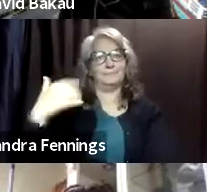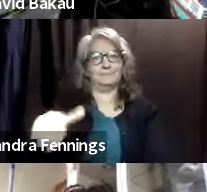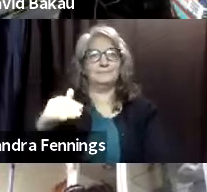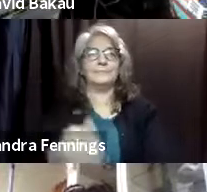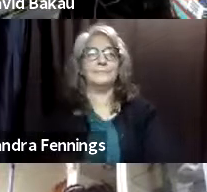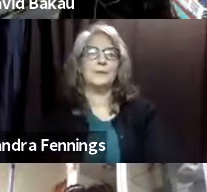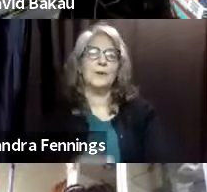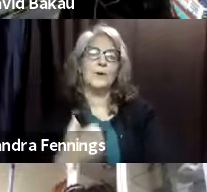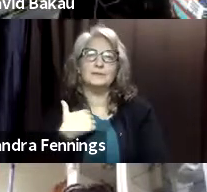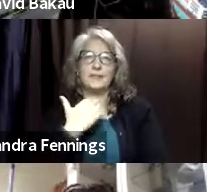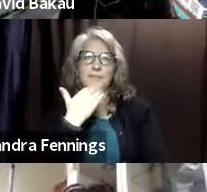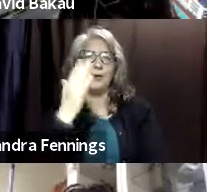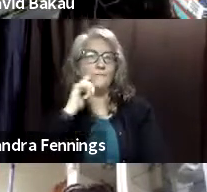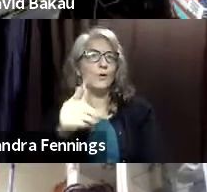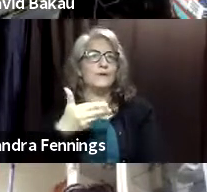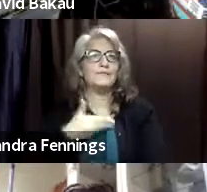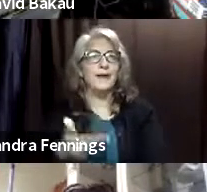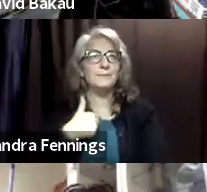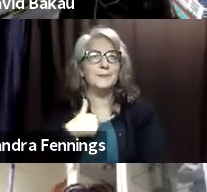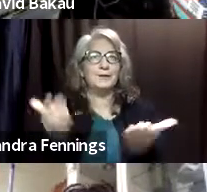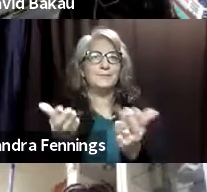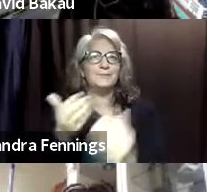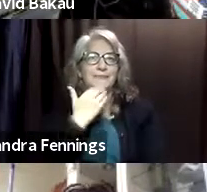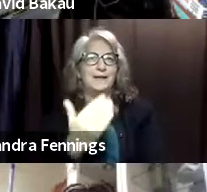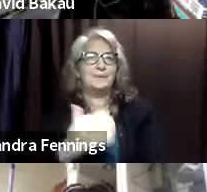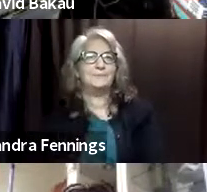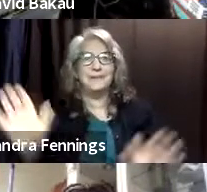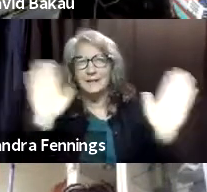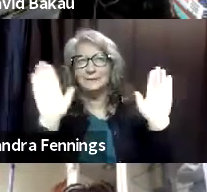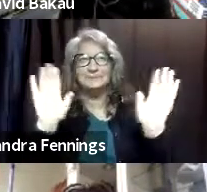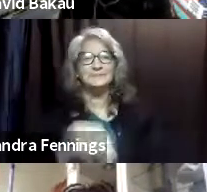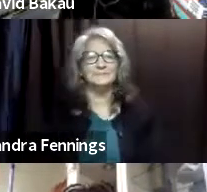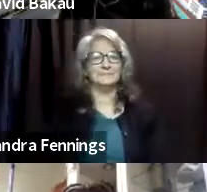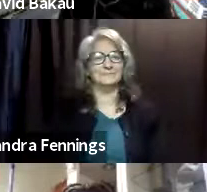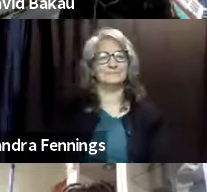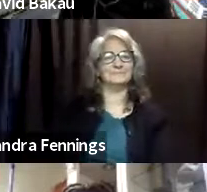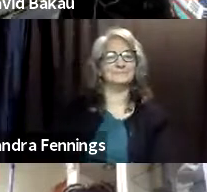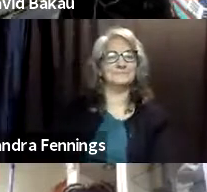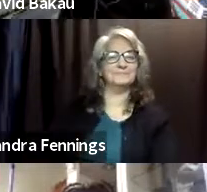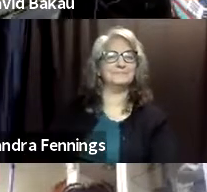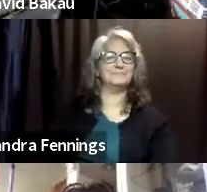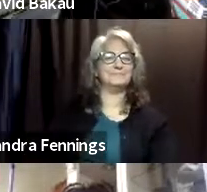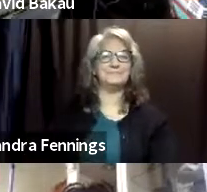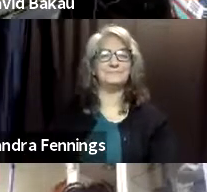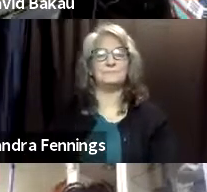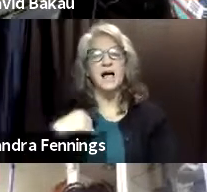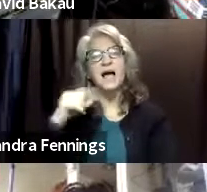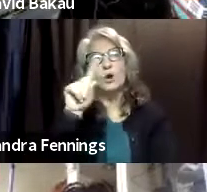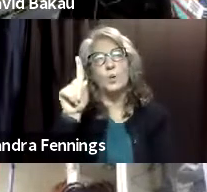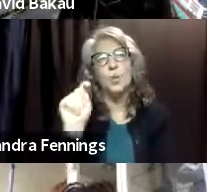with the ONPASSIVE company. I'm so excited. I just wanted to thank you for inviting me here, and thank you. Hello to everyone.